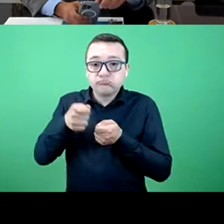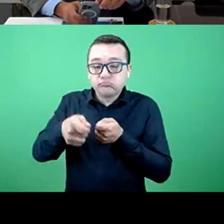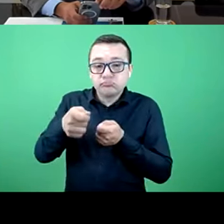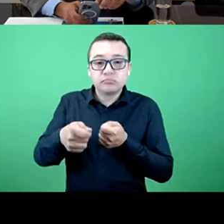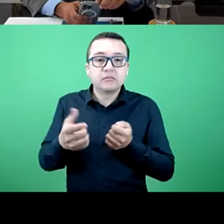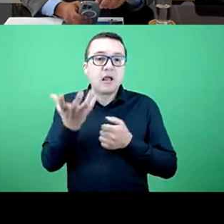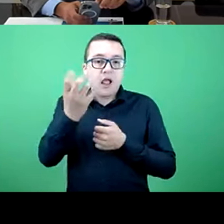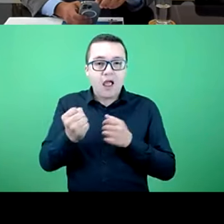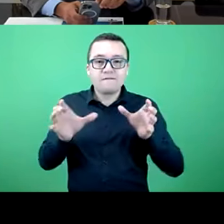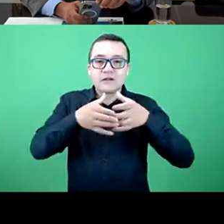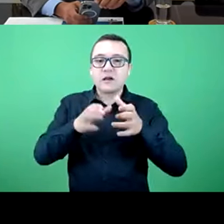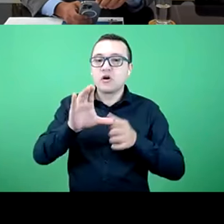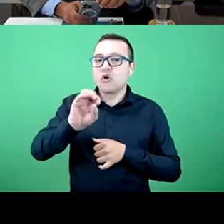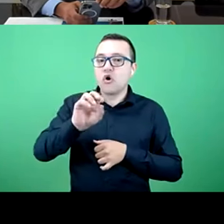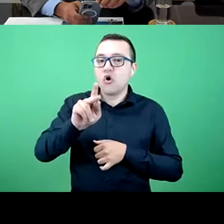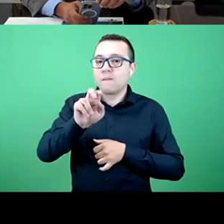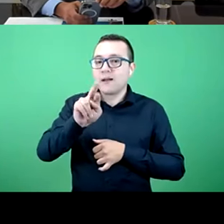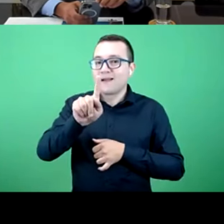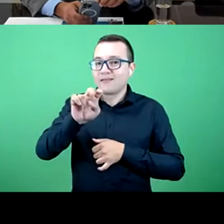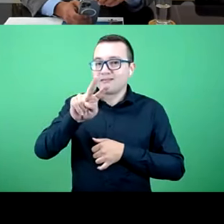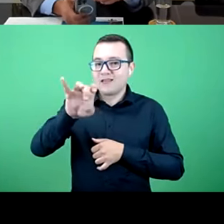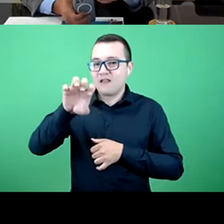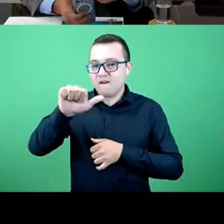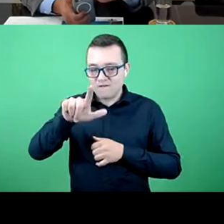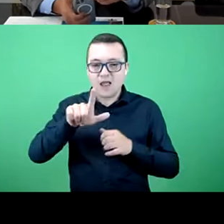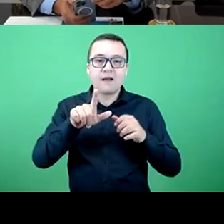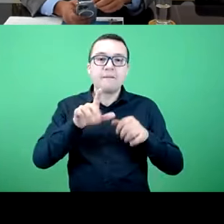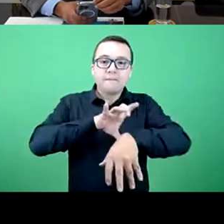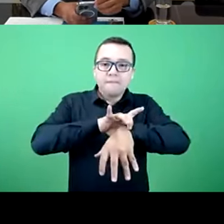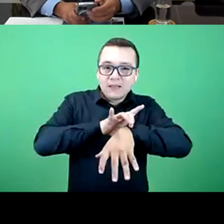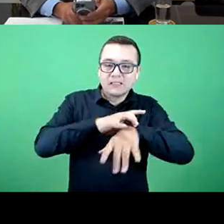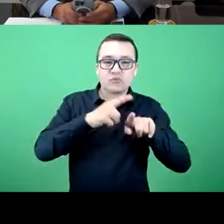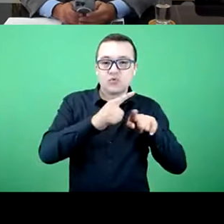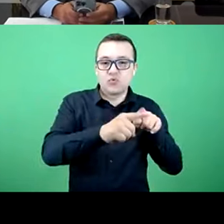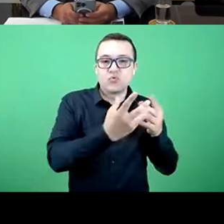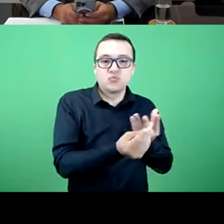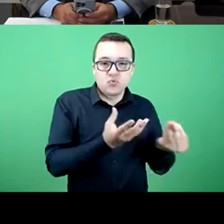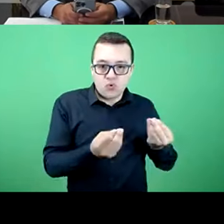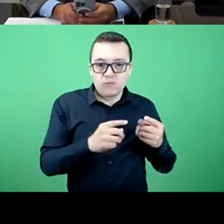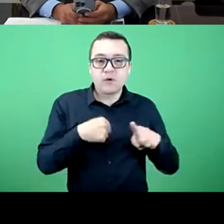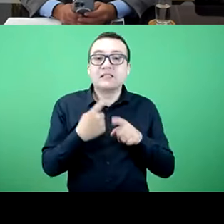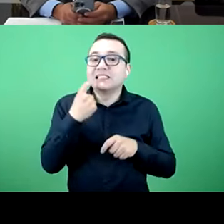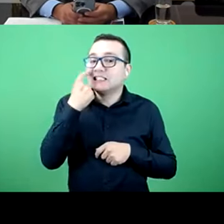tropical agencies, cooperative, medical cooperative, group medical